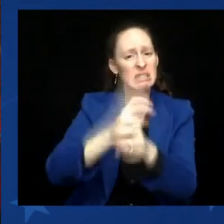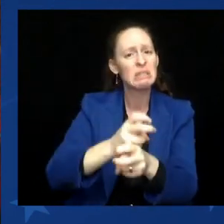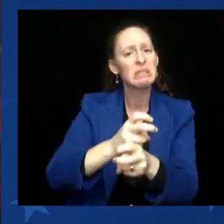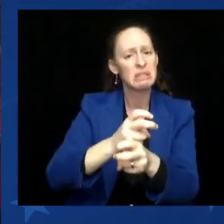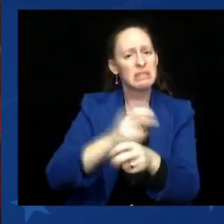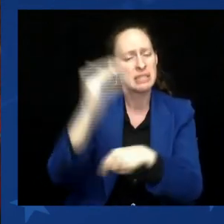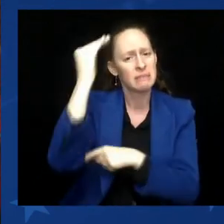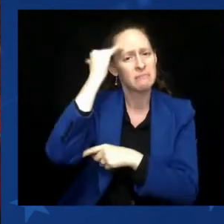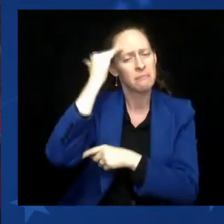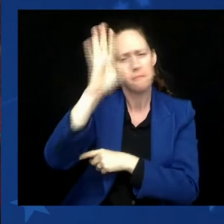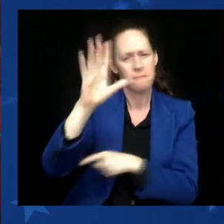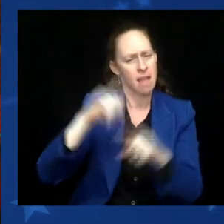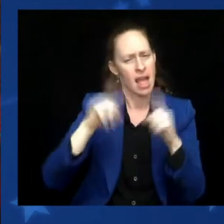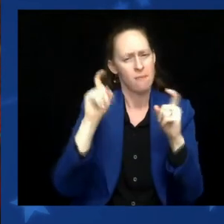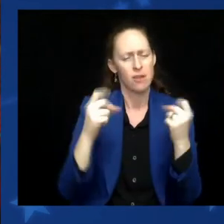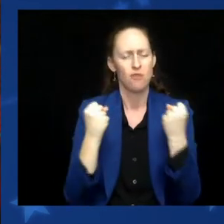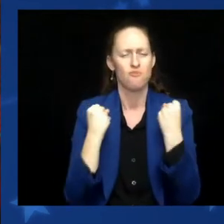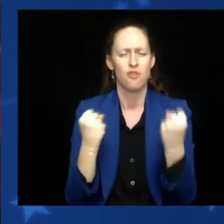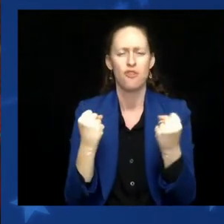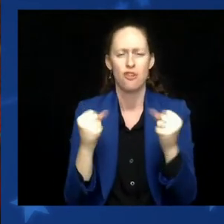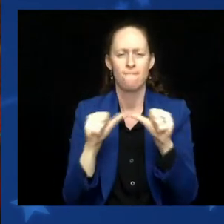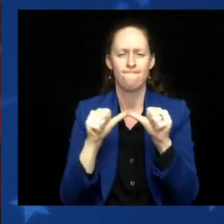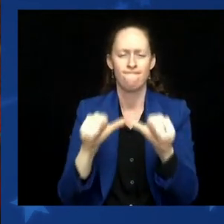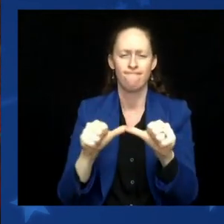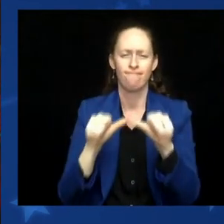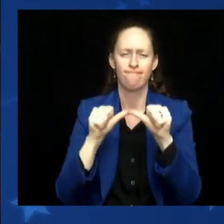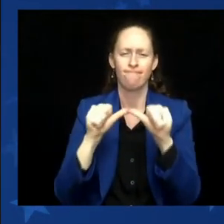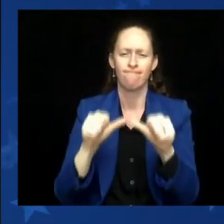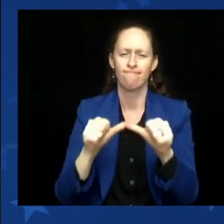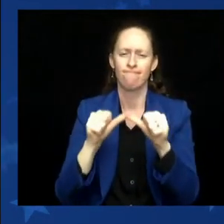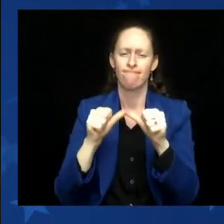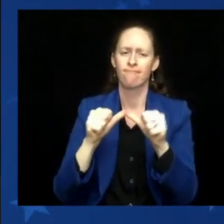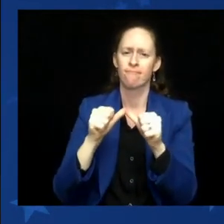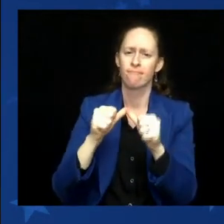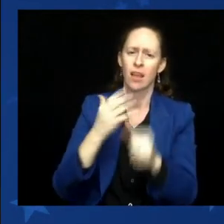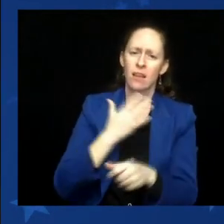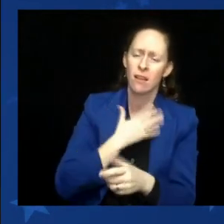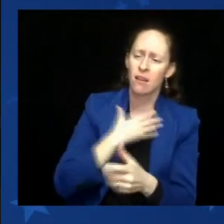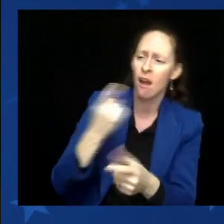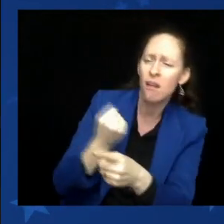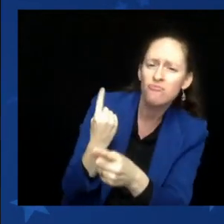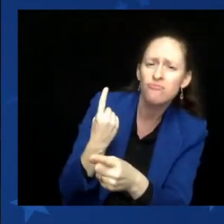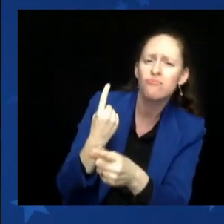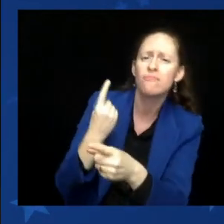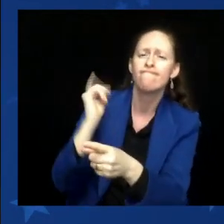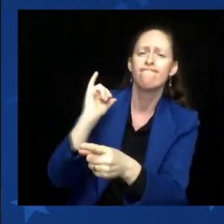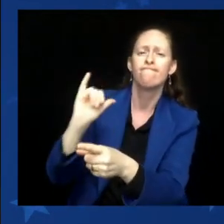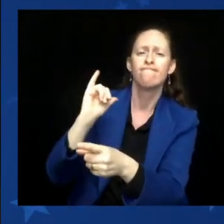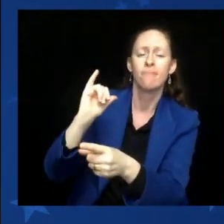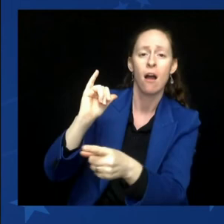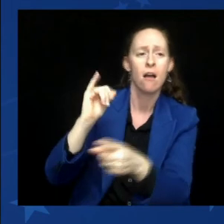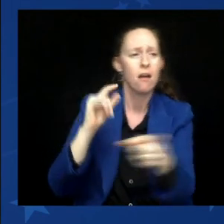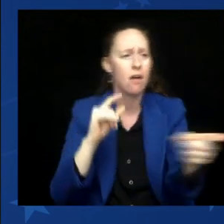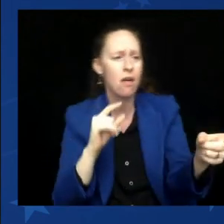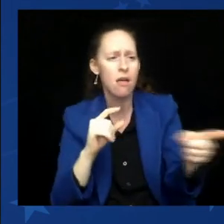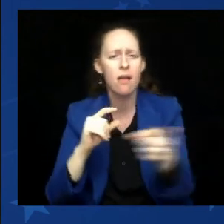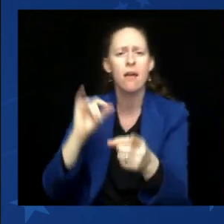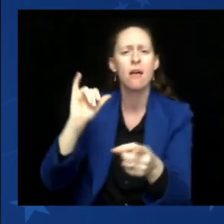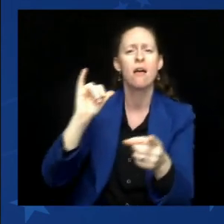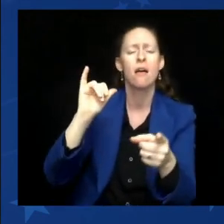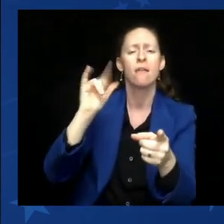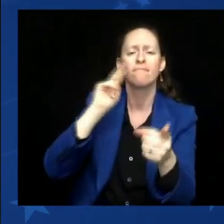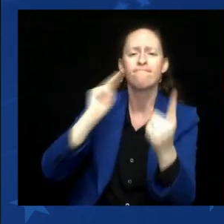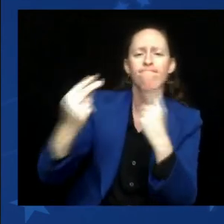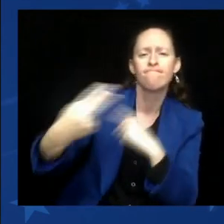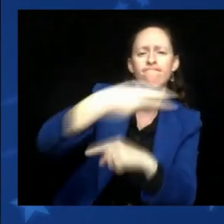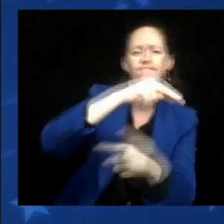democracy, the willingness to see each other not as enemies but as fellow Americans. Look, our democracy